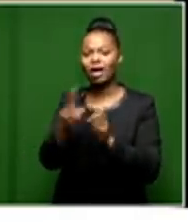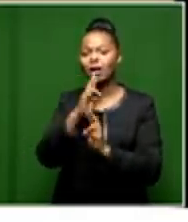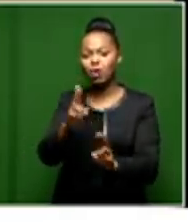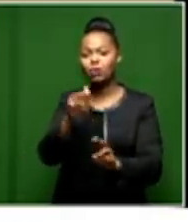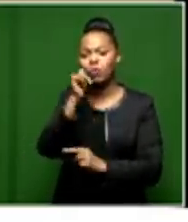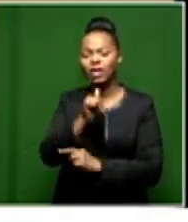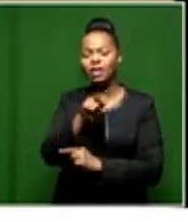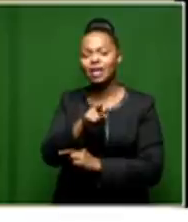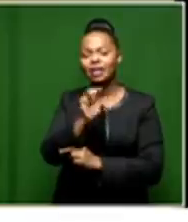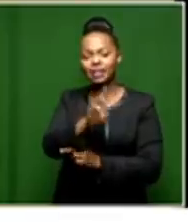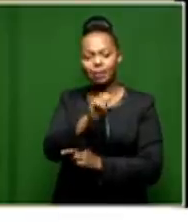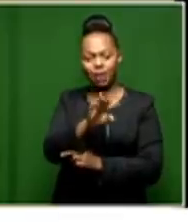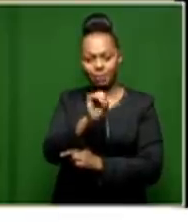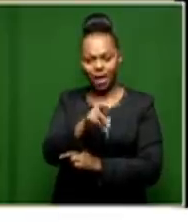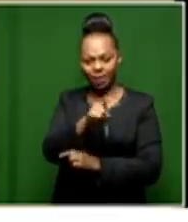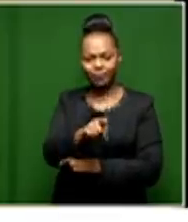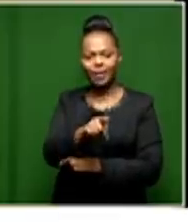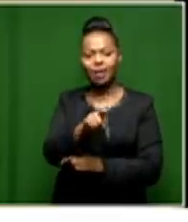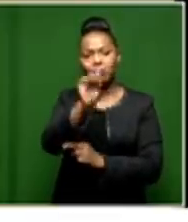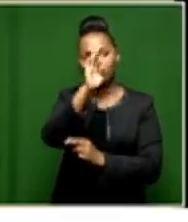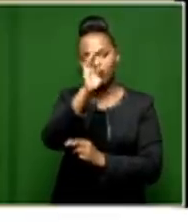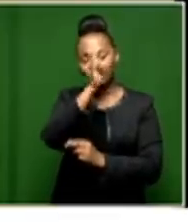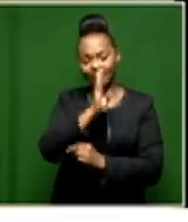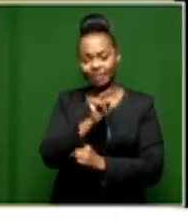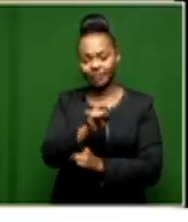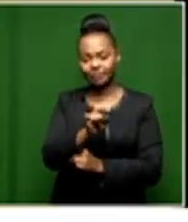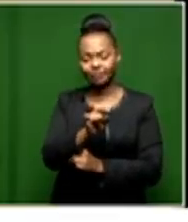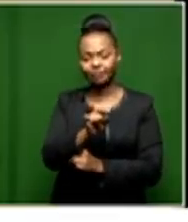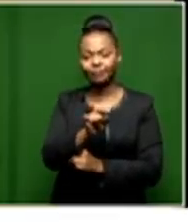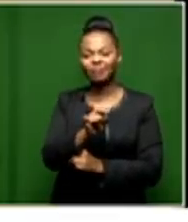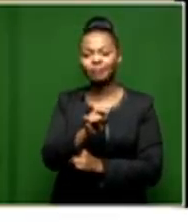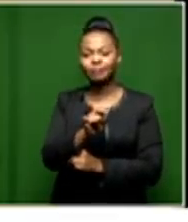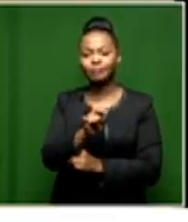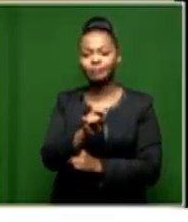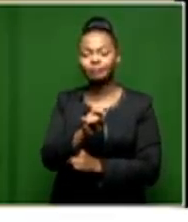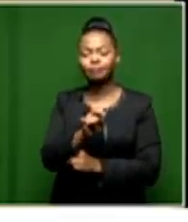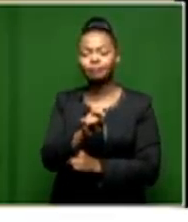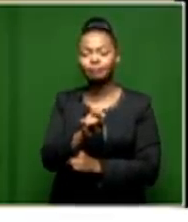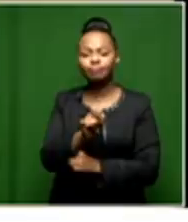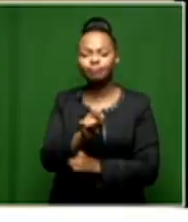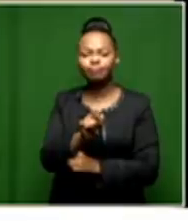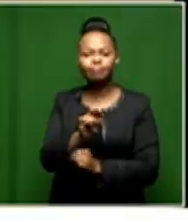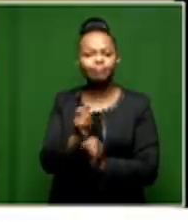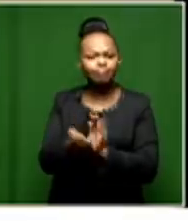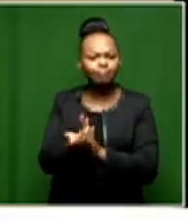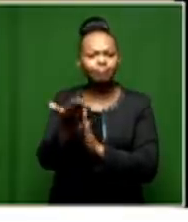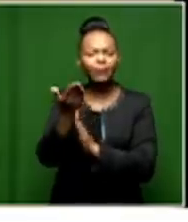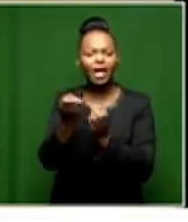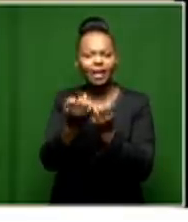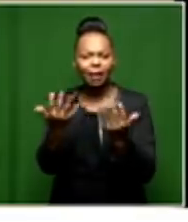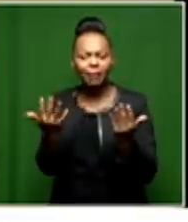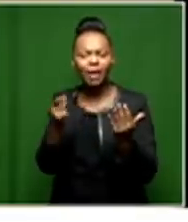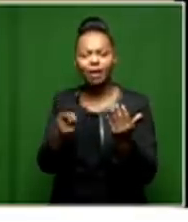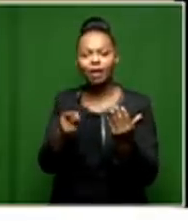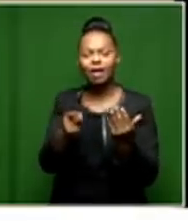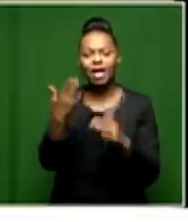Britain. And here, whether the massively increased numbers of it are caused by the